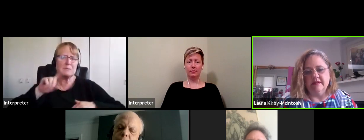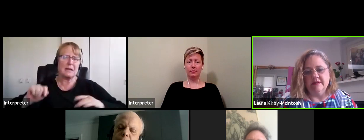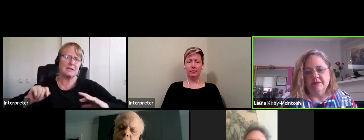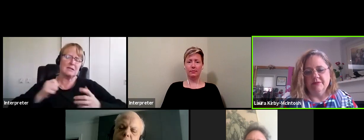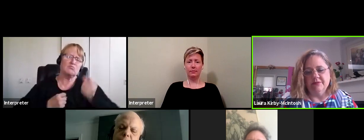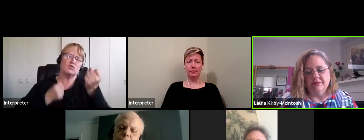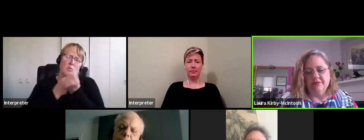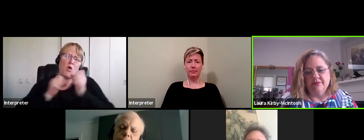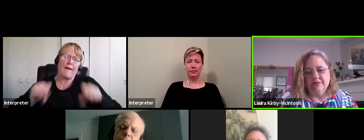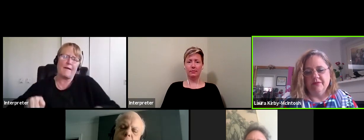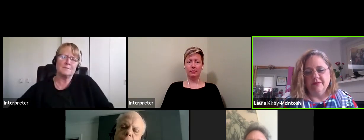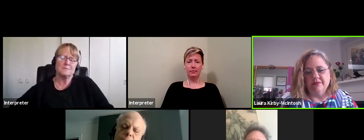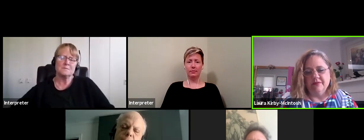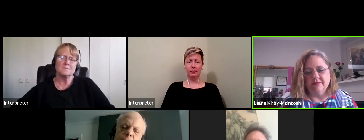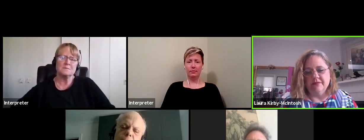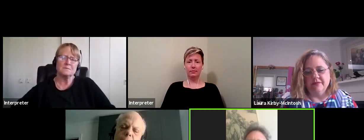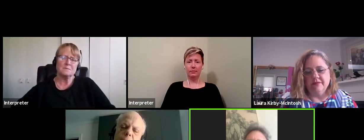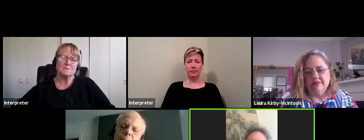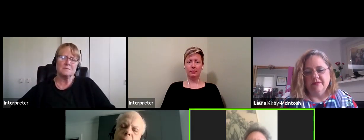disabilities?